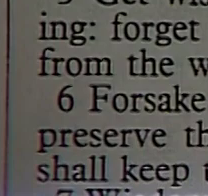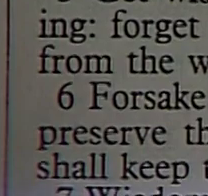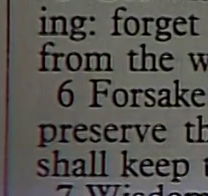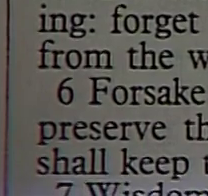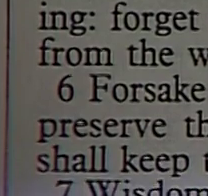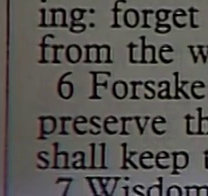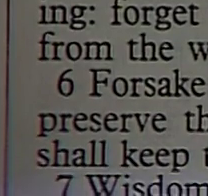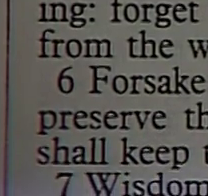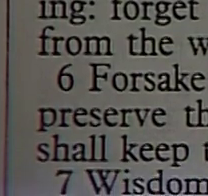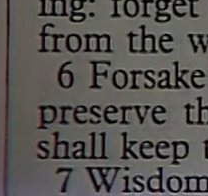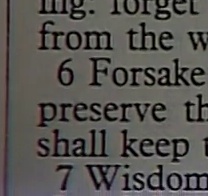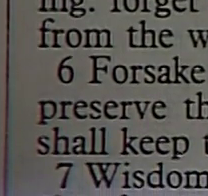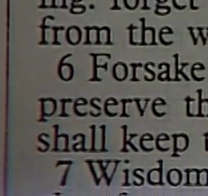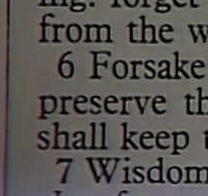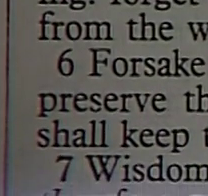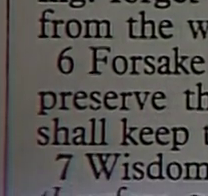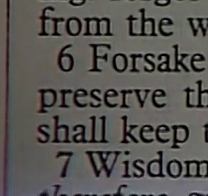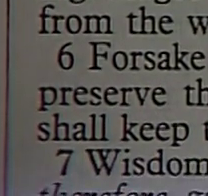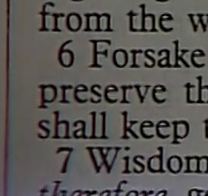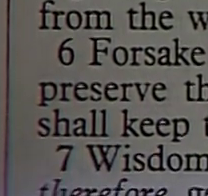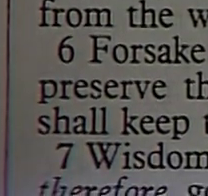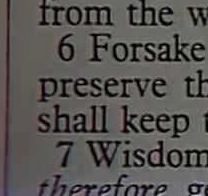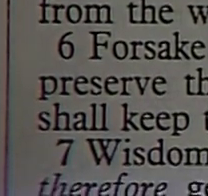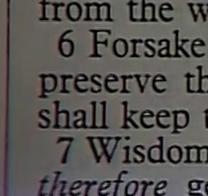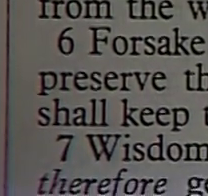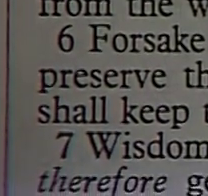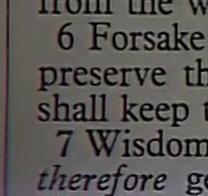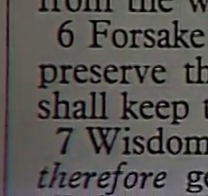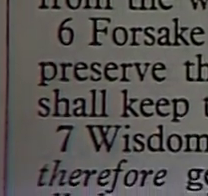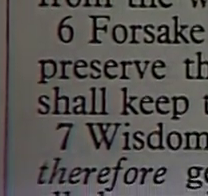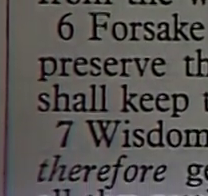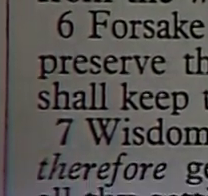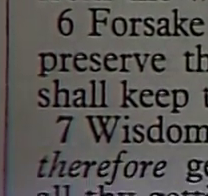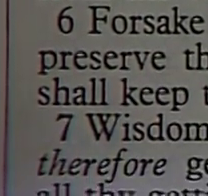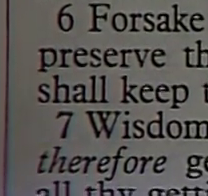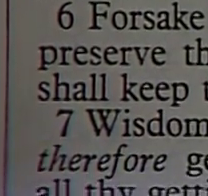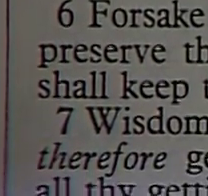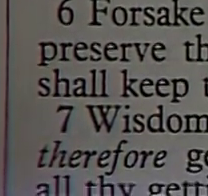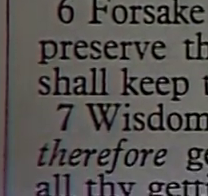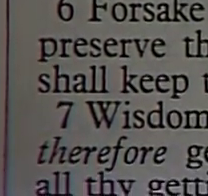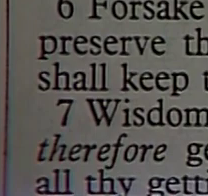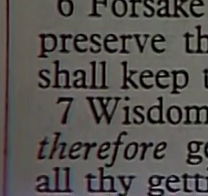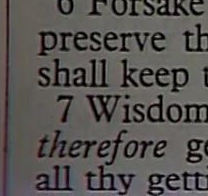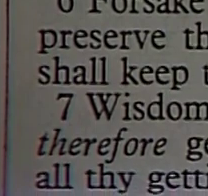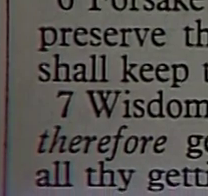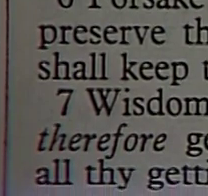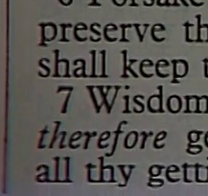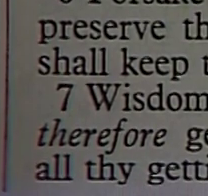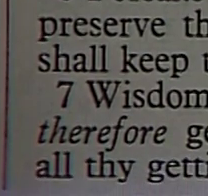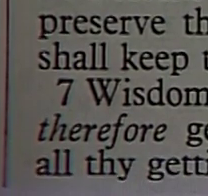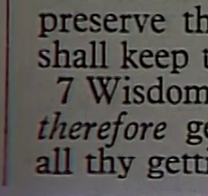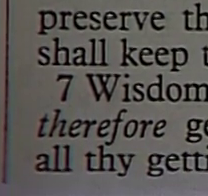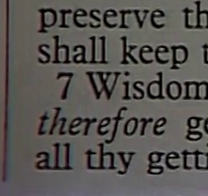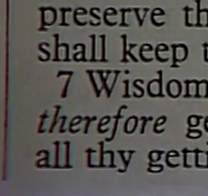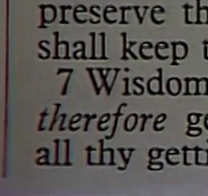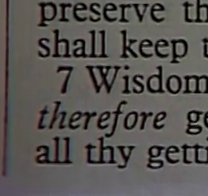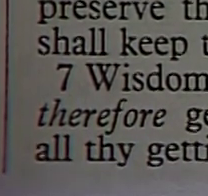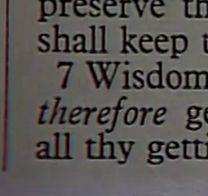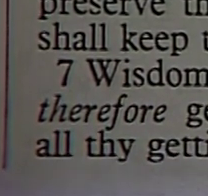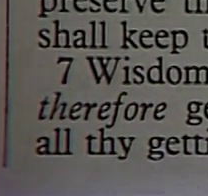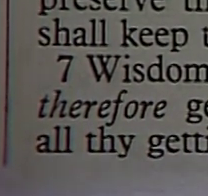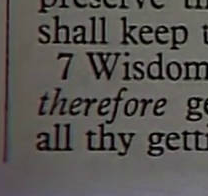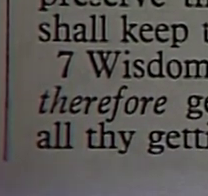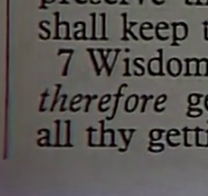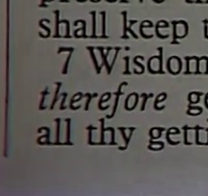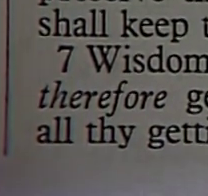also and said unto me, let thine heart retain my word. Keep my commandments and live. Get wisdom,